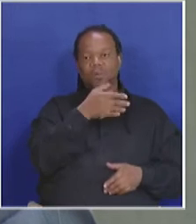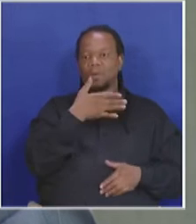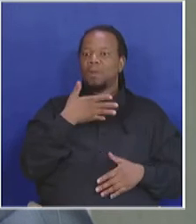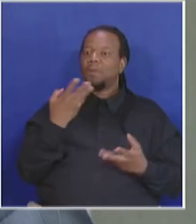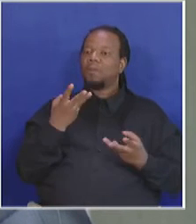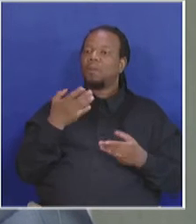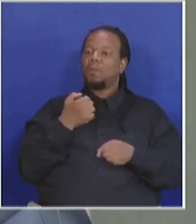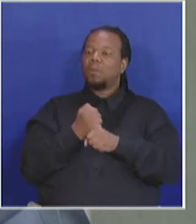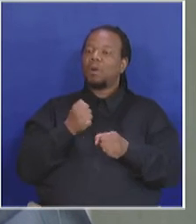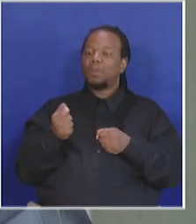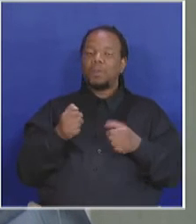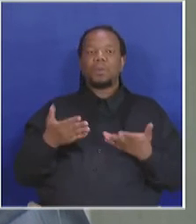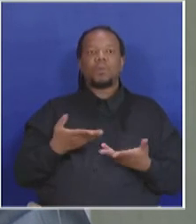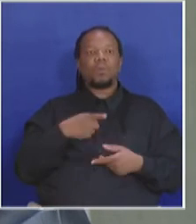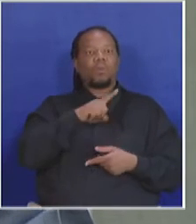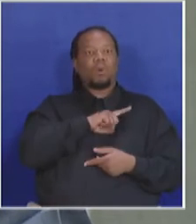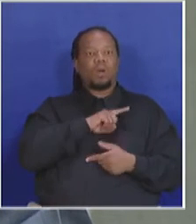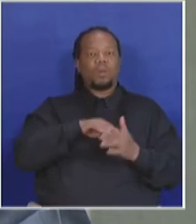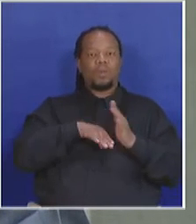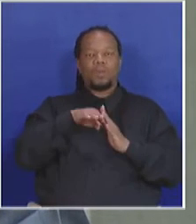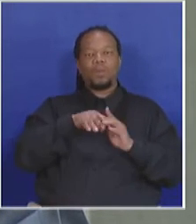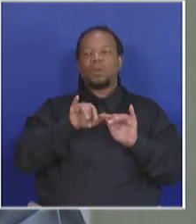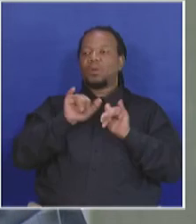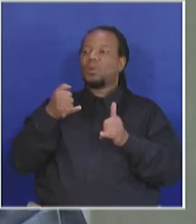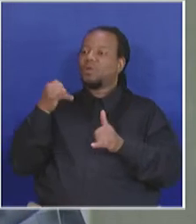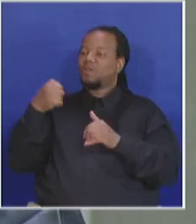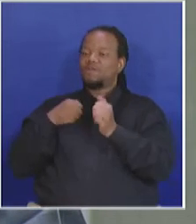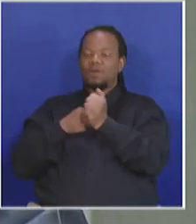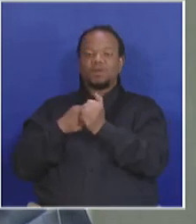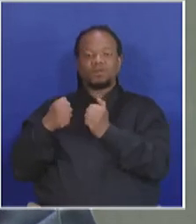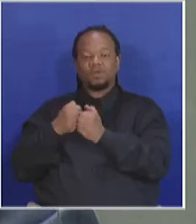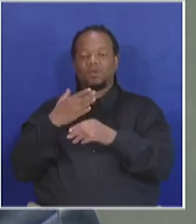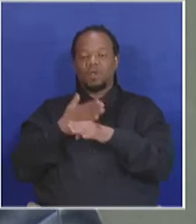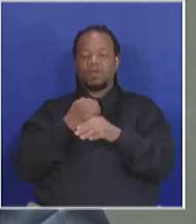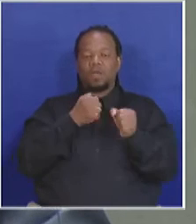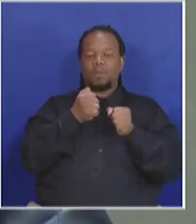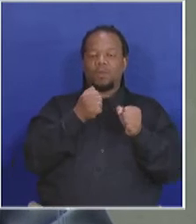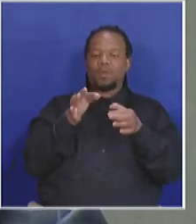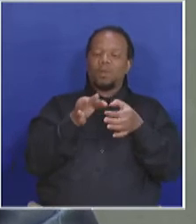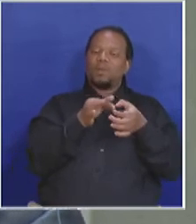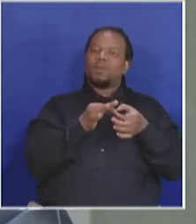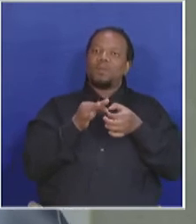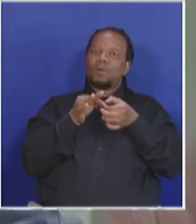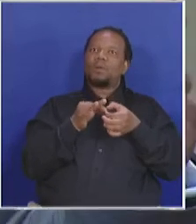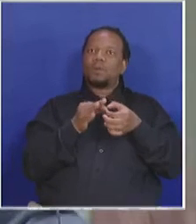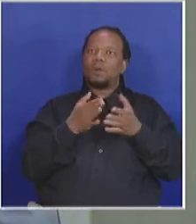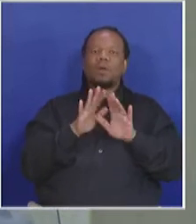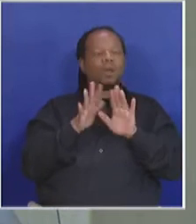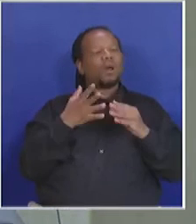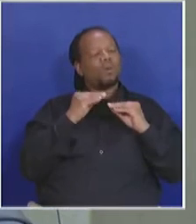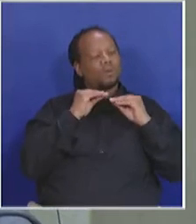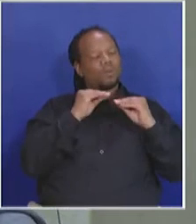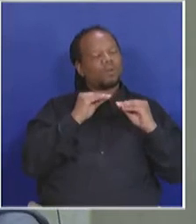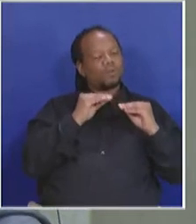is, of course, a direct link between infrastructure and employment. If you still need to be educated, we can chat to you